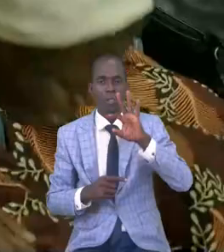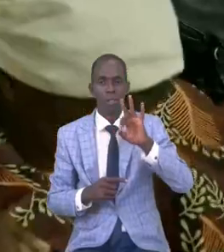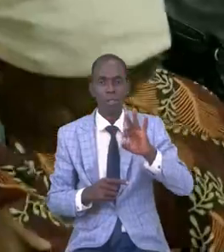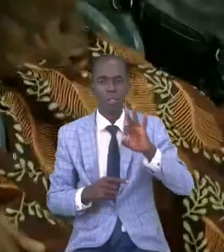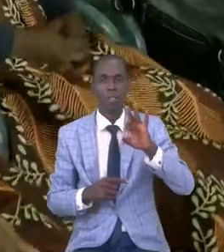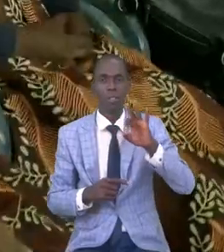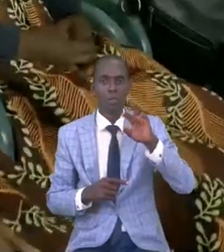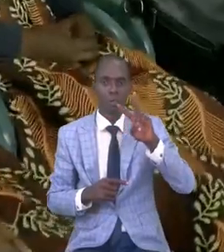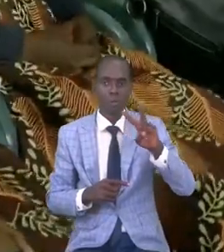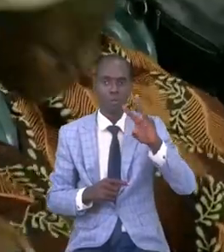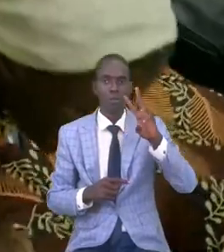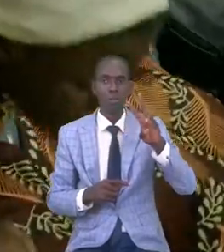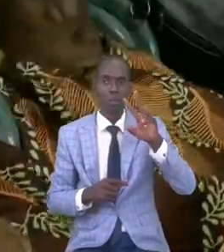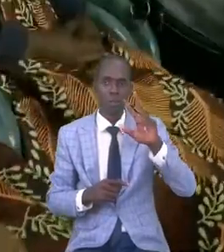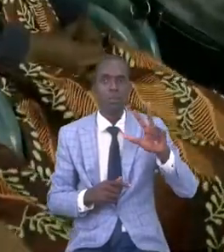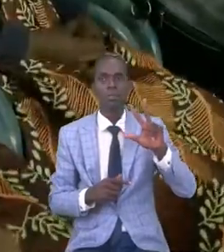+234 915 444 9263. I repeat,